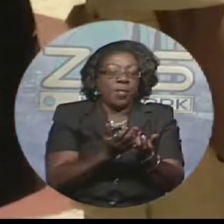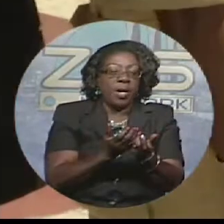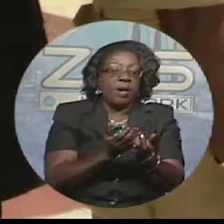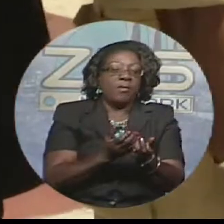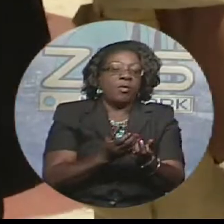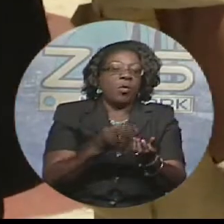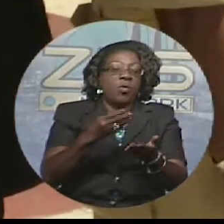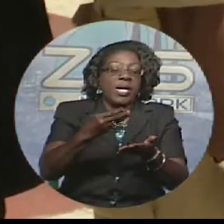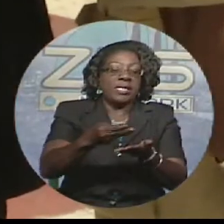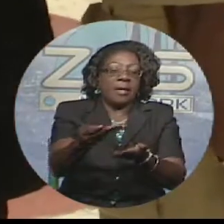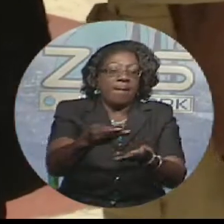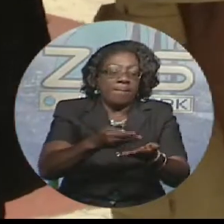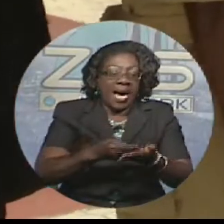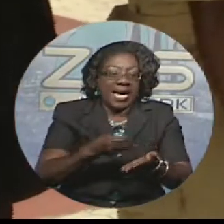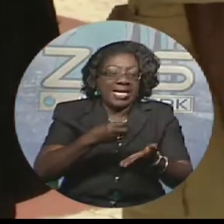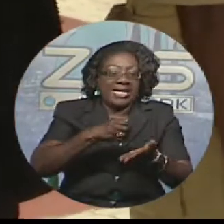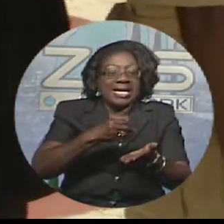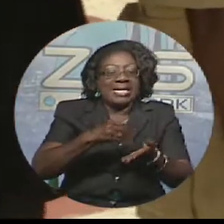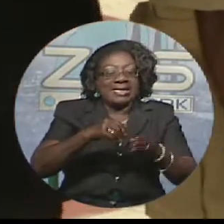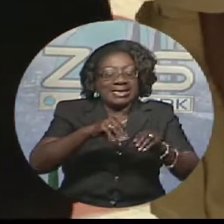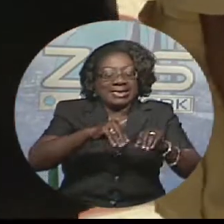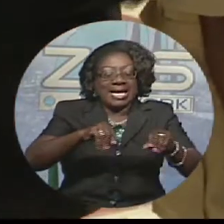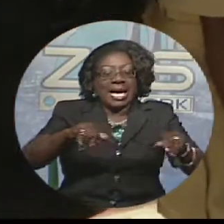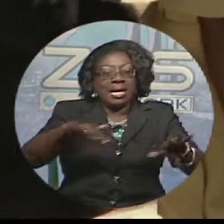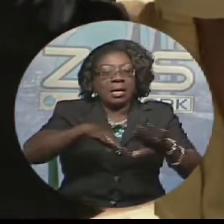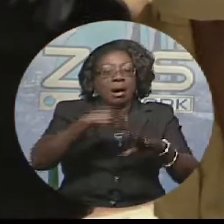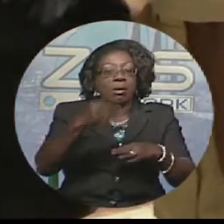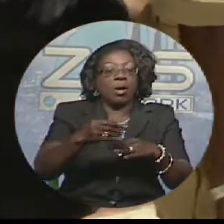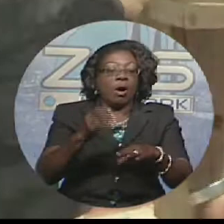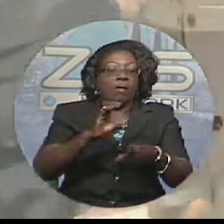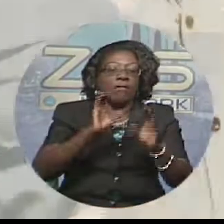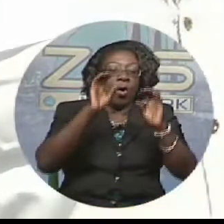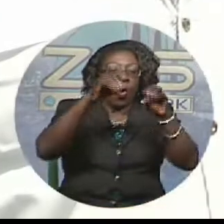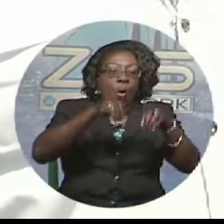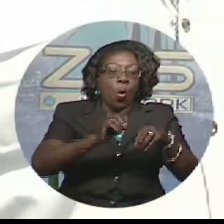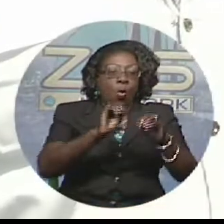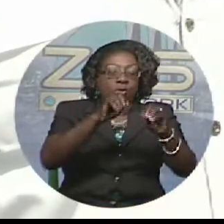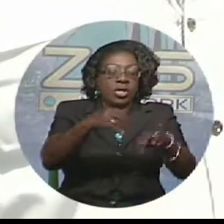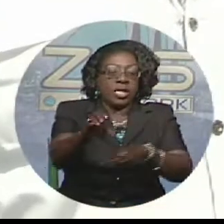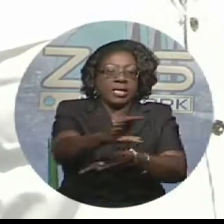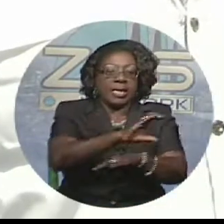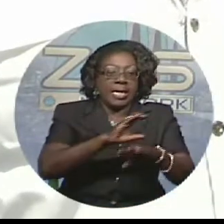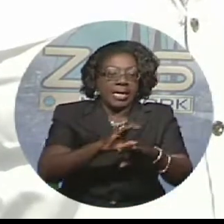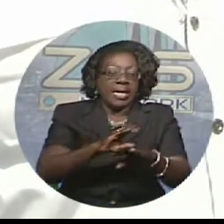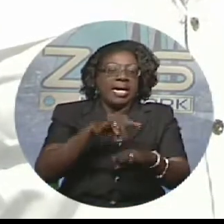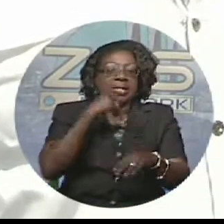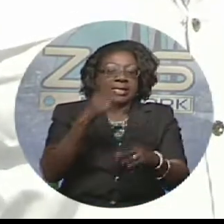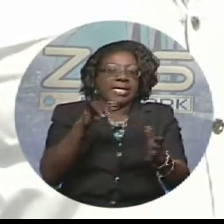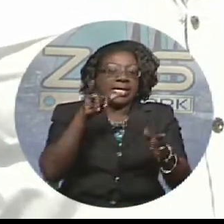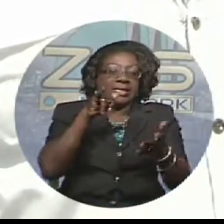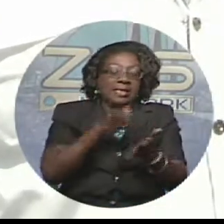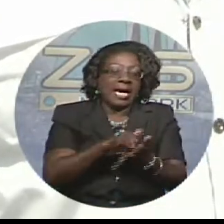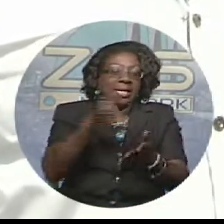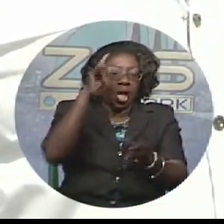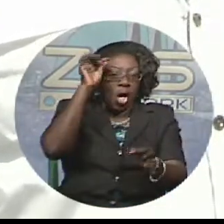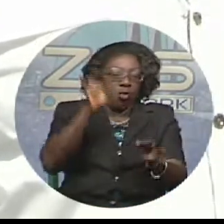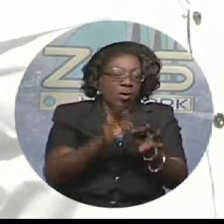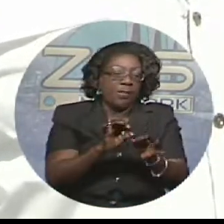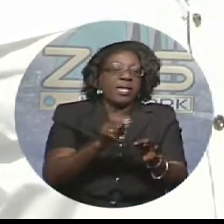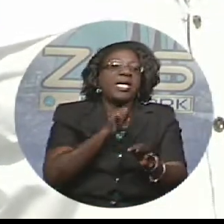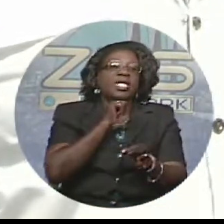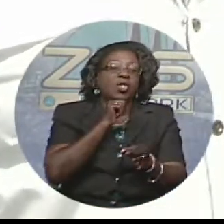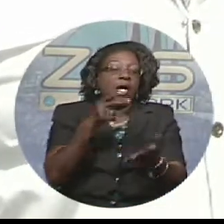sand, coming out of the Ocean Key. The group believes the present contract places the country at a significant disadvantage, and